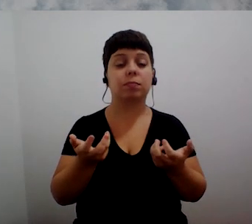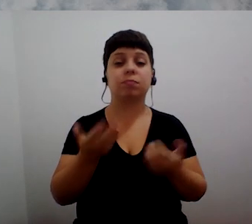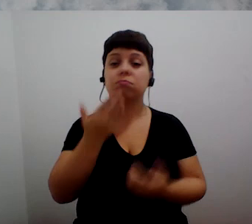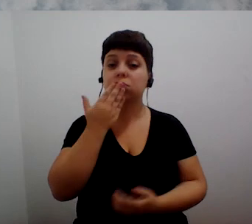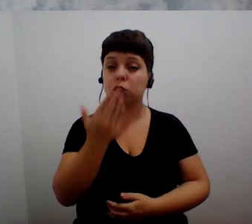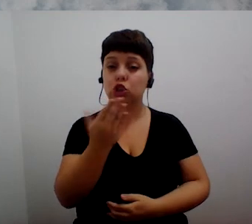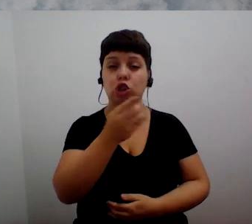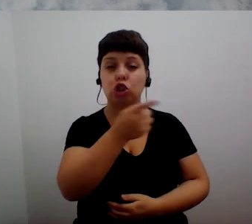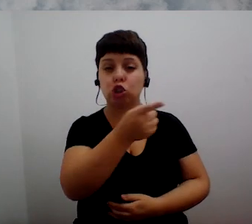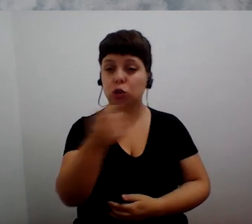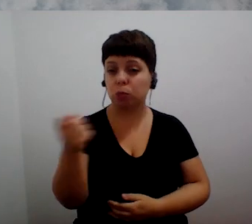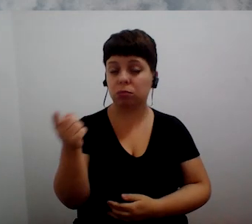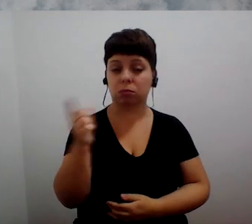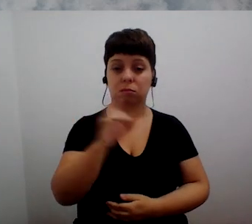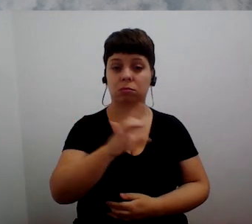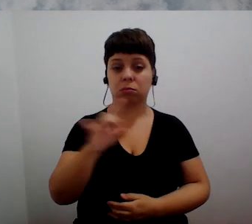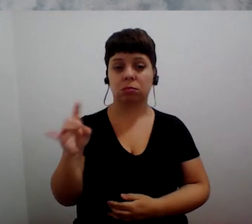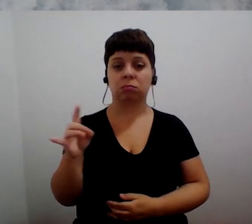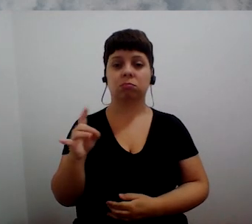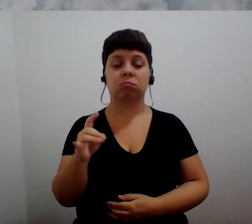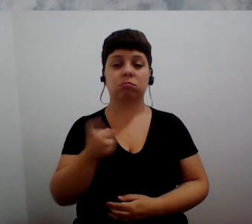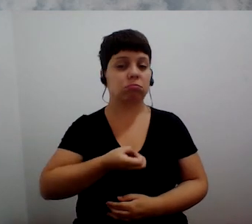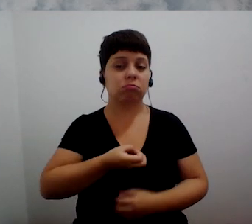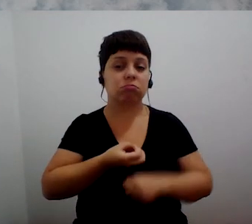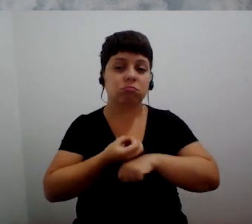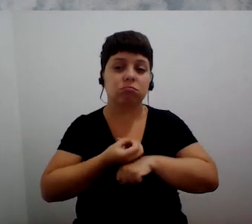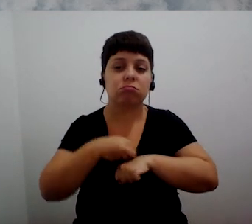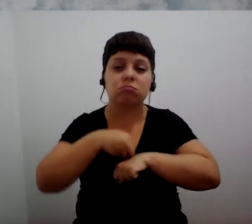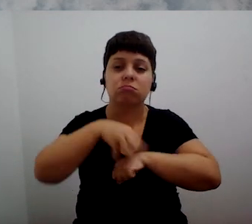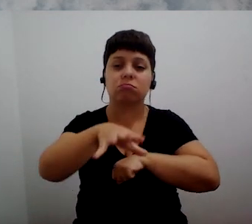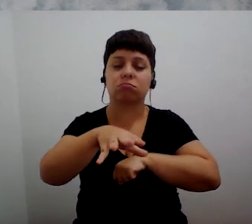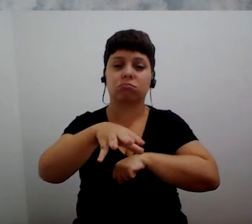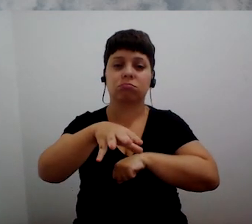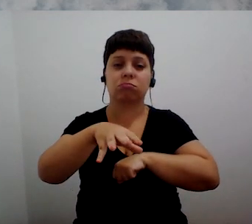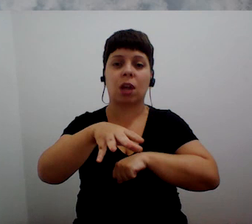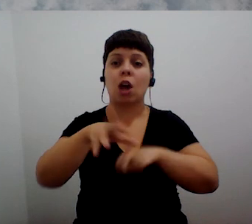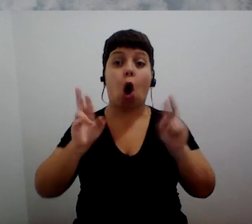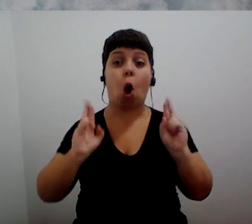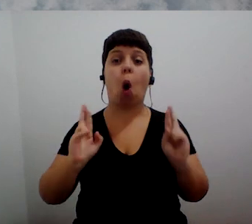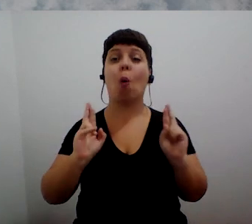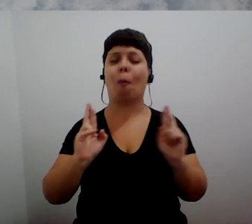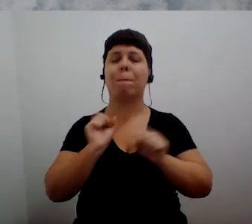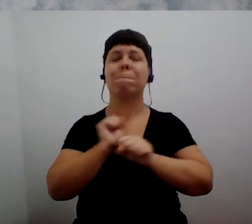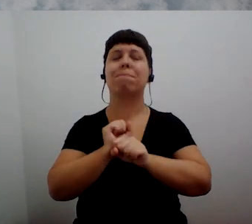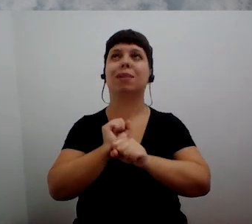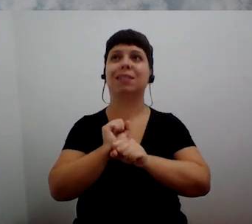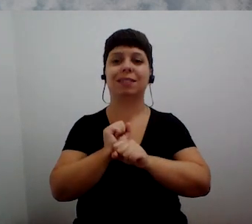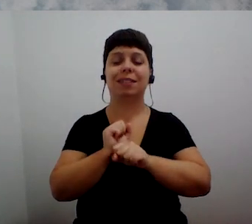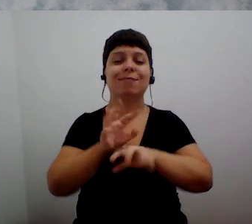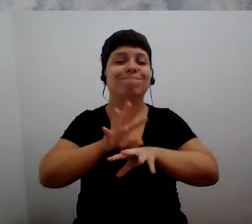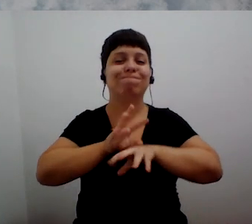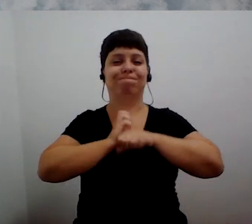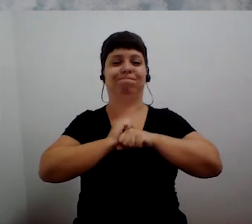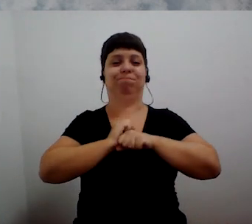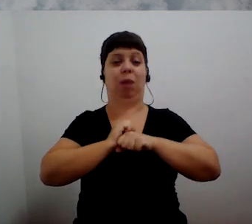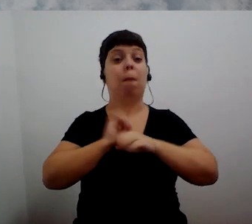share a message of hope, of inspiration, considering the challenges to foster